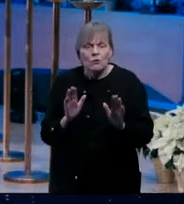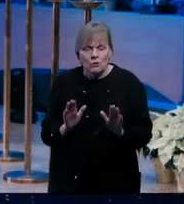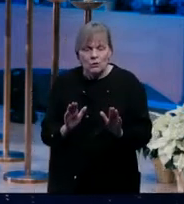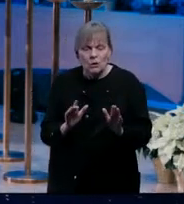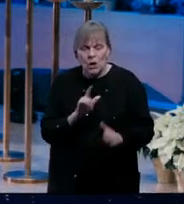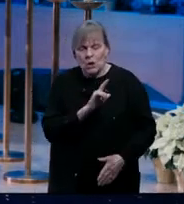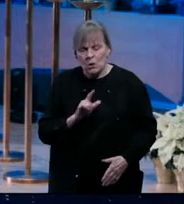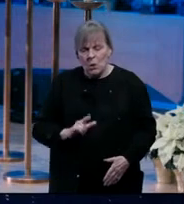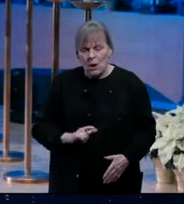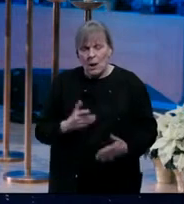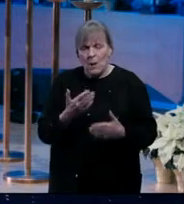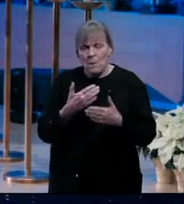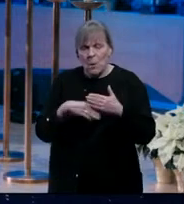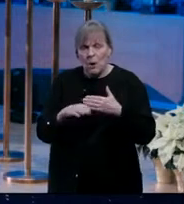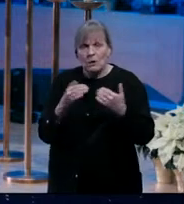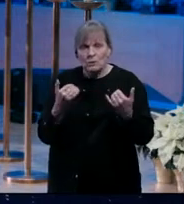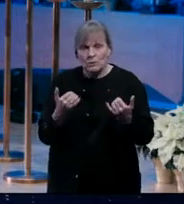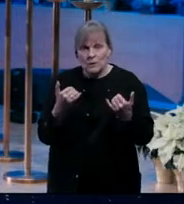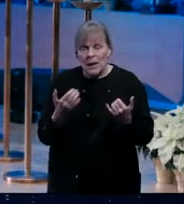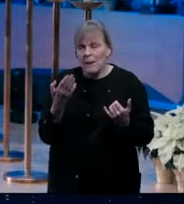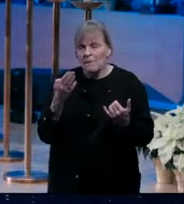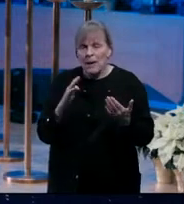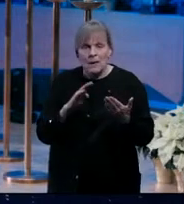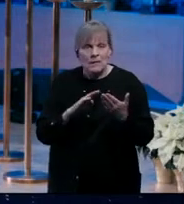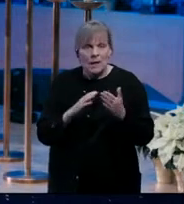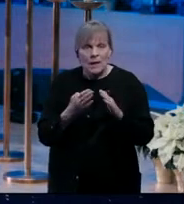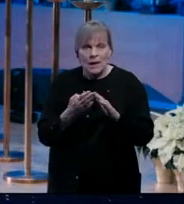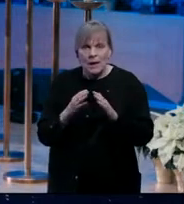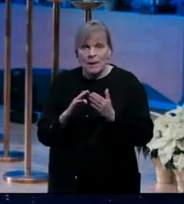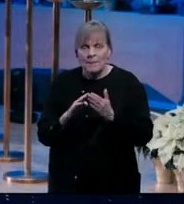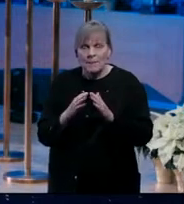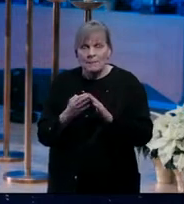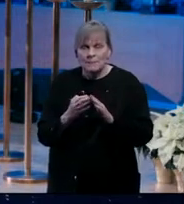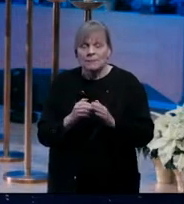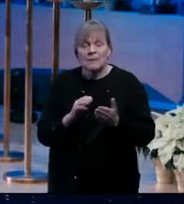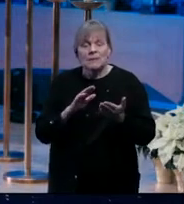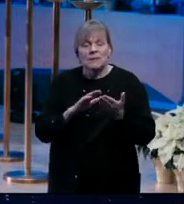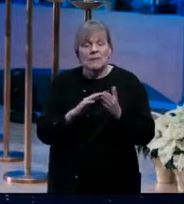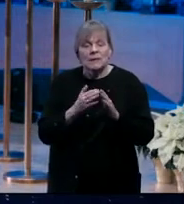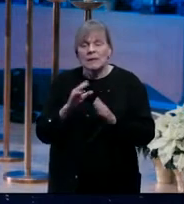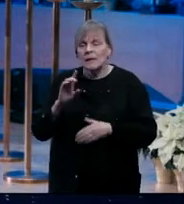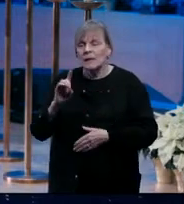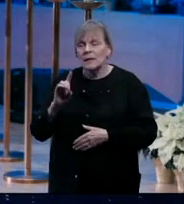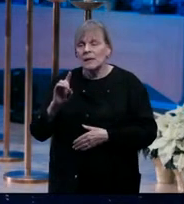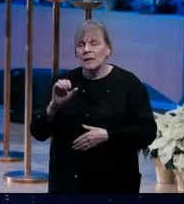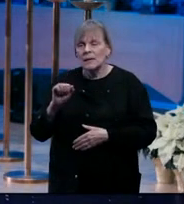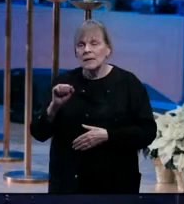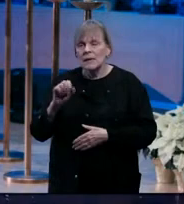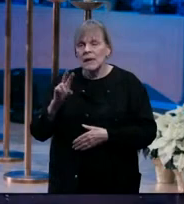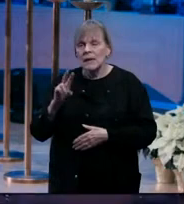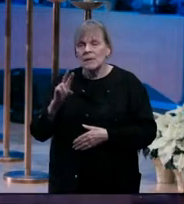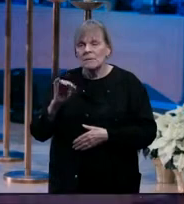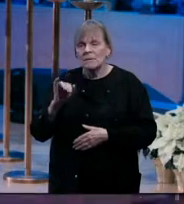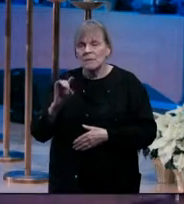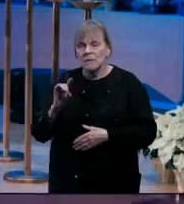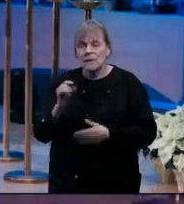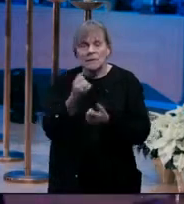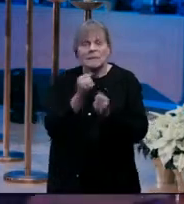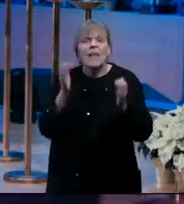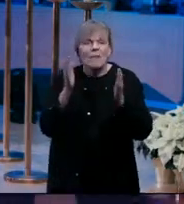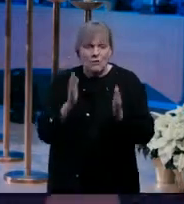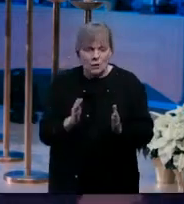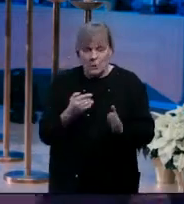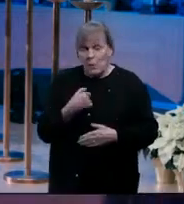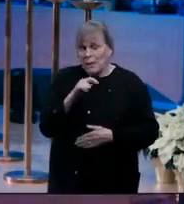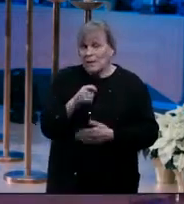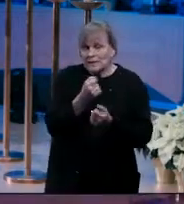Messiah, the Lord has been born today in Bethlehem, the city of David. The Savior. Here's the